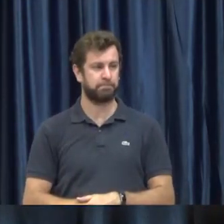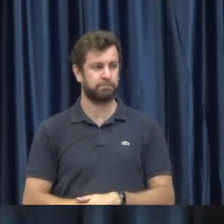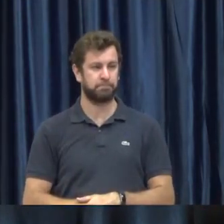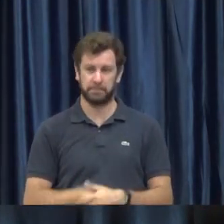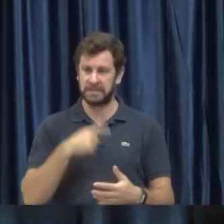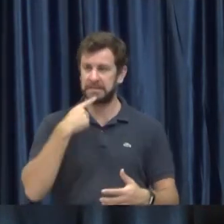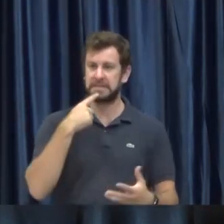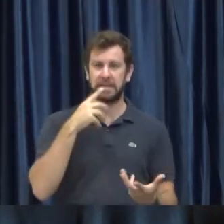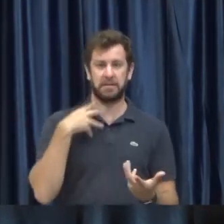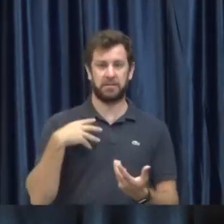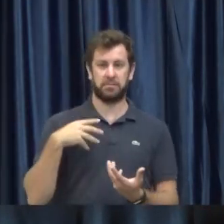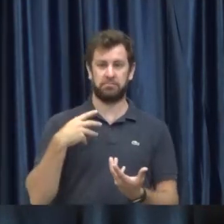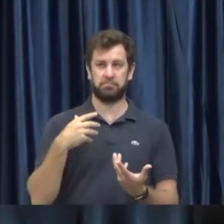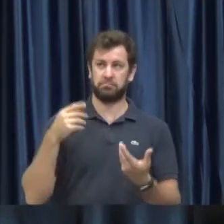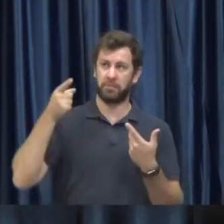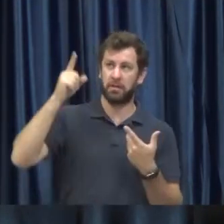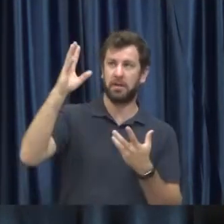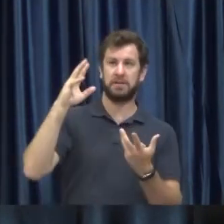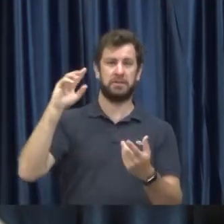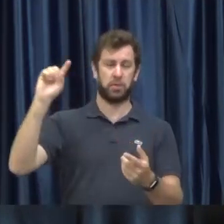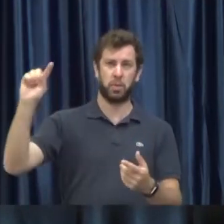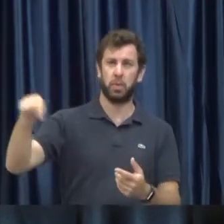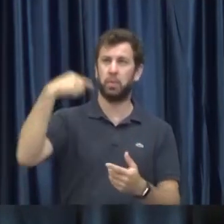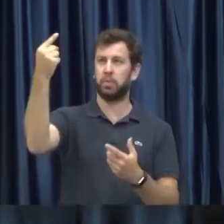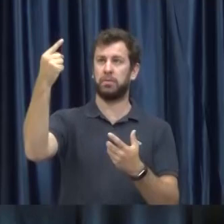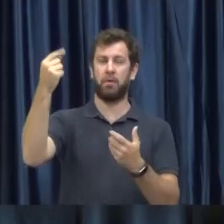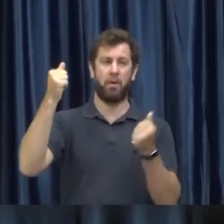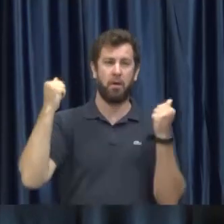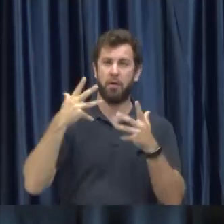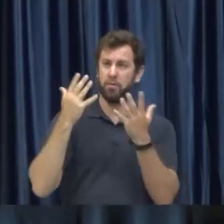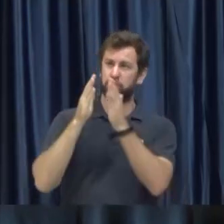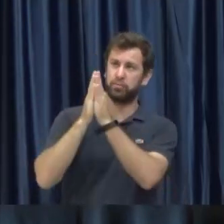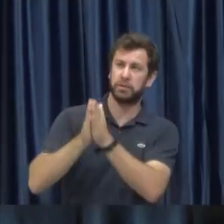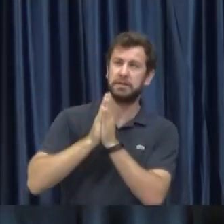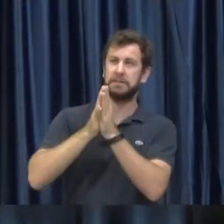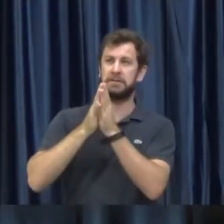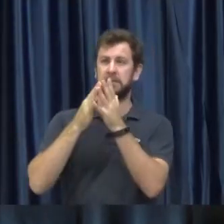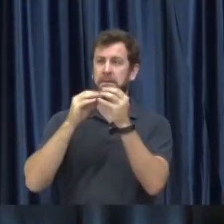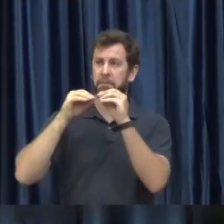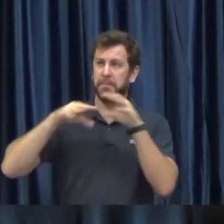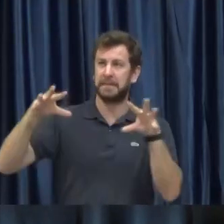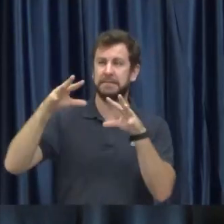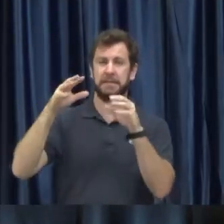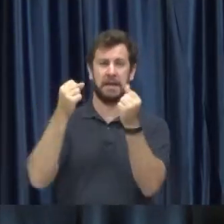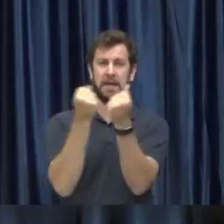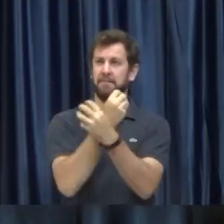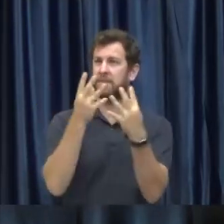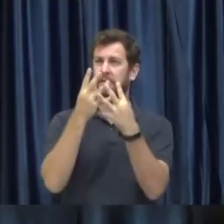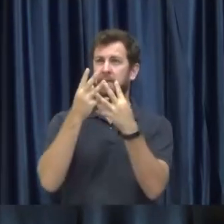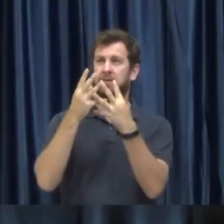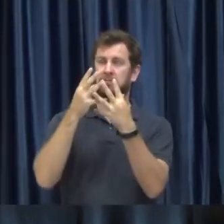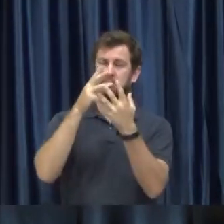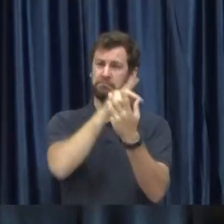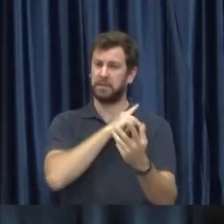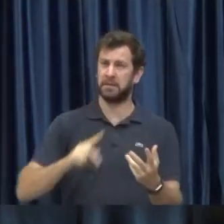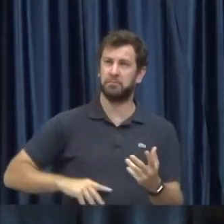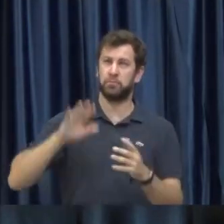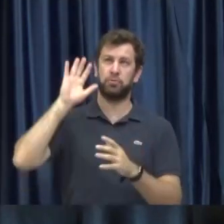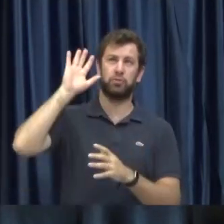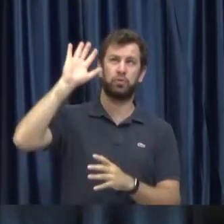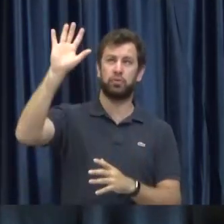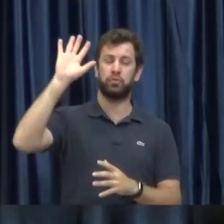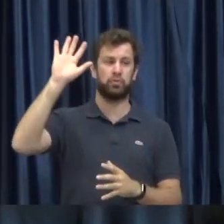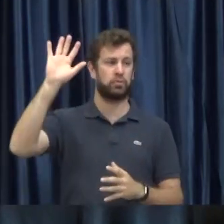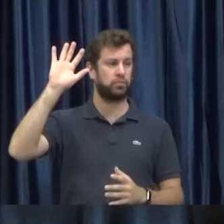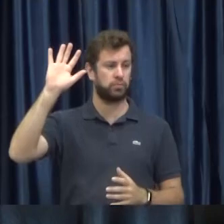it. All praise, all ni'mah, blessings, comfort, the dominion, that's